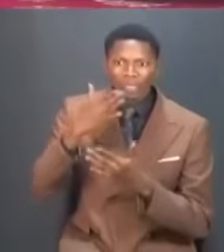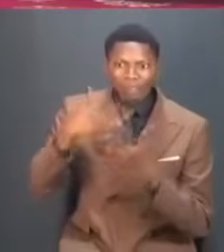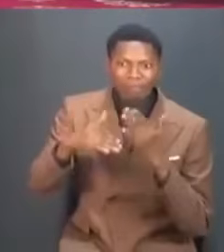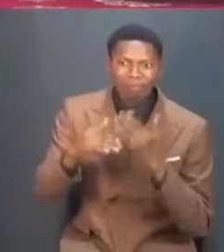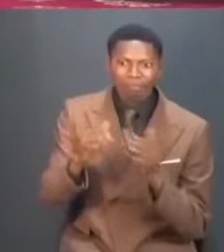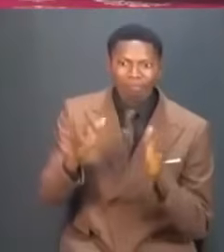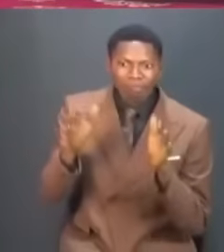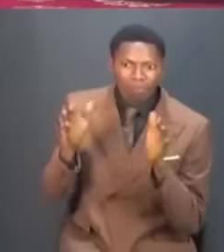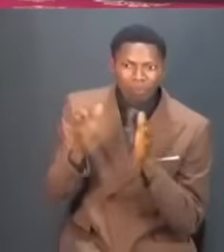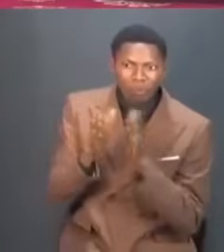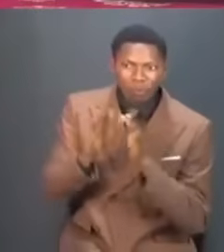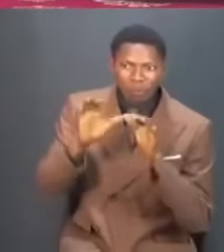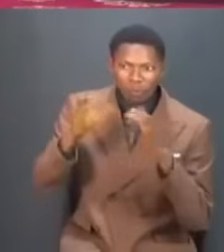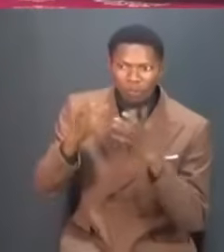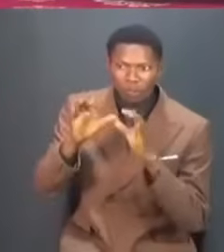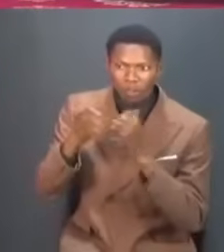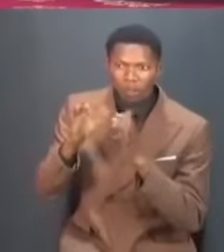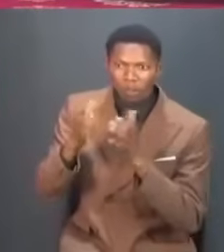Honorable Minister.